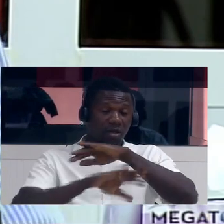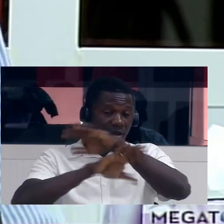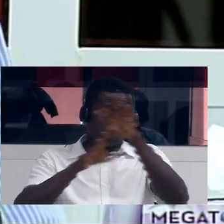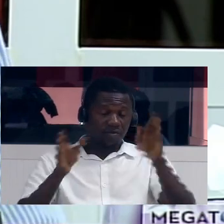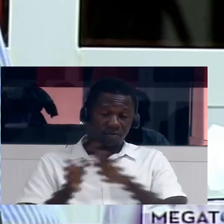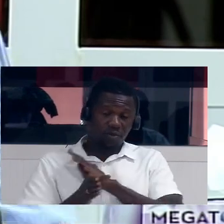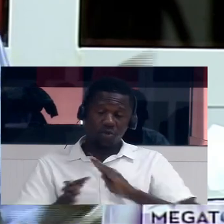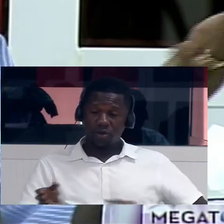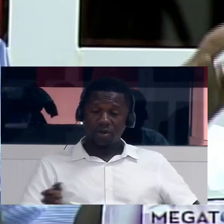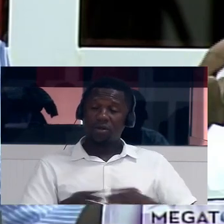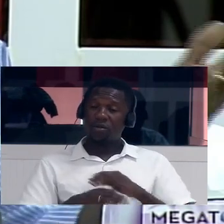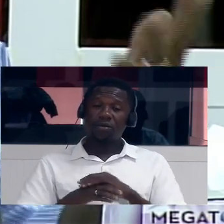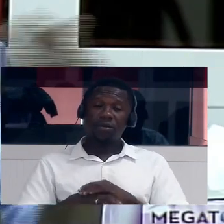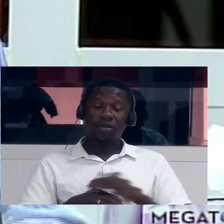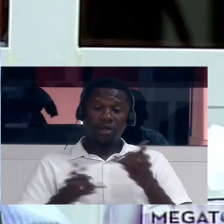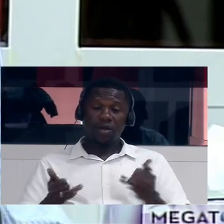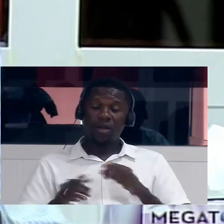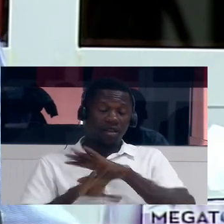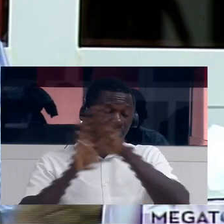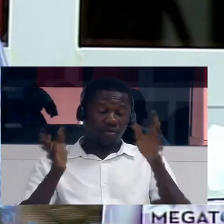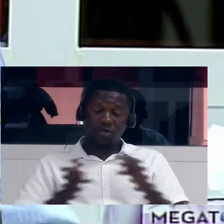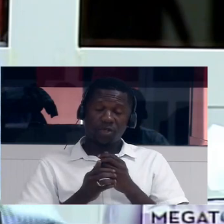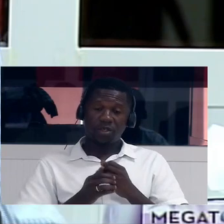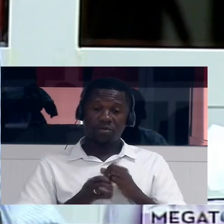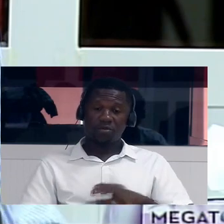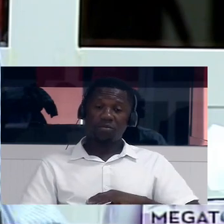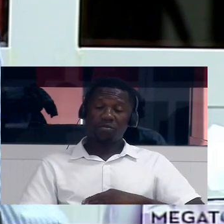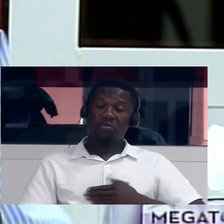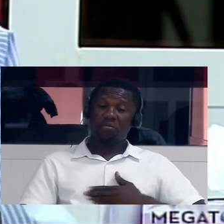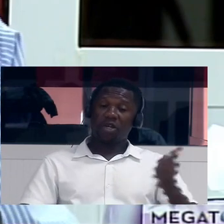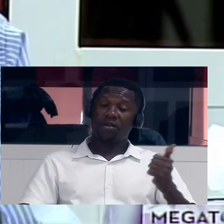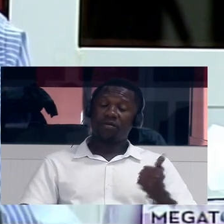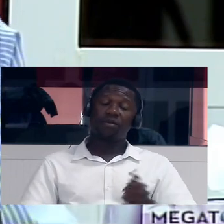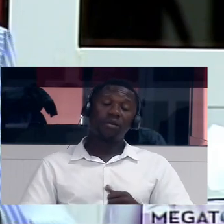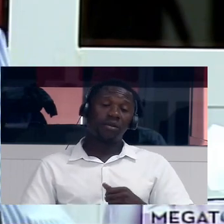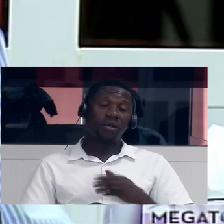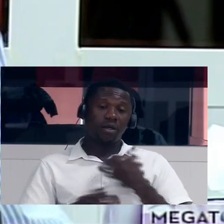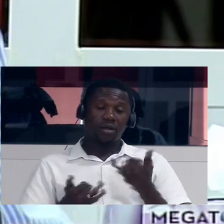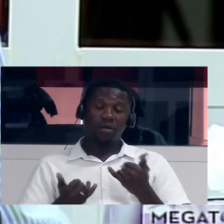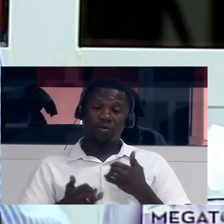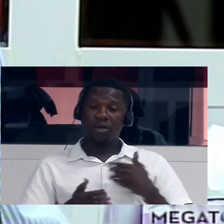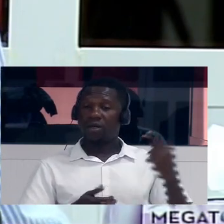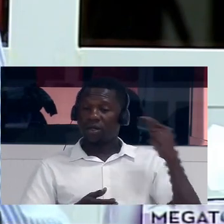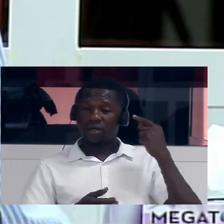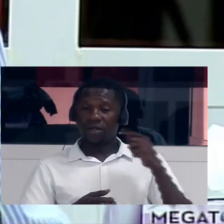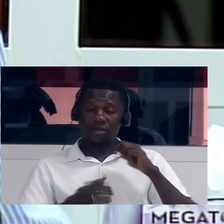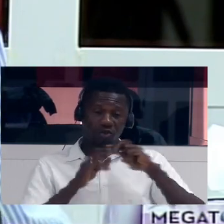Nobody. Now everybody is brave. Thank God for that. Now we are hearing stories. Thank God for